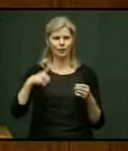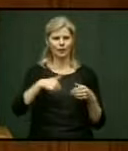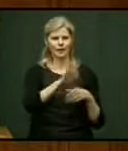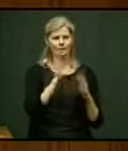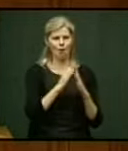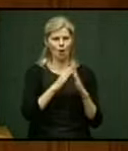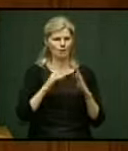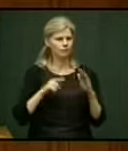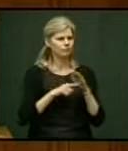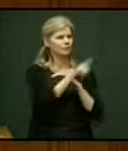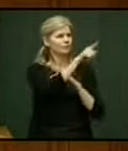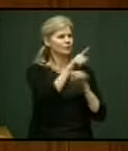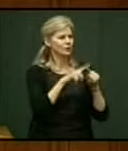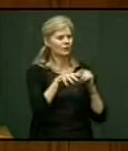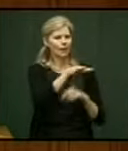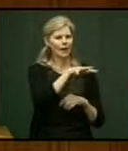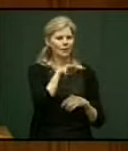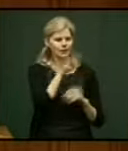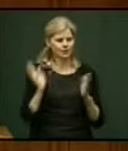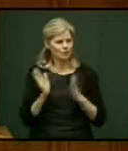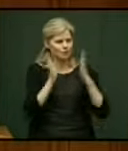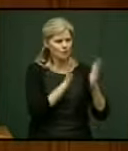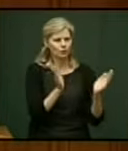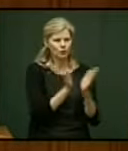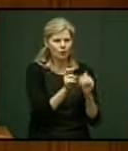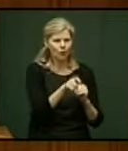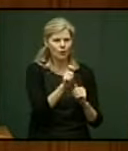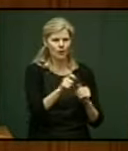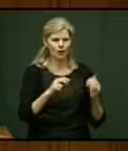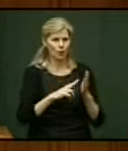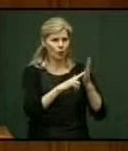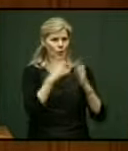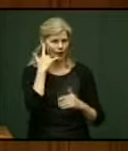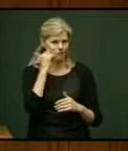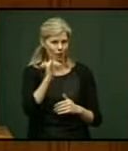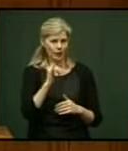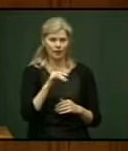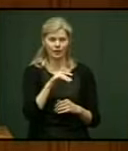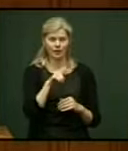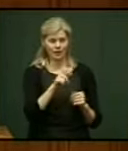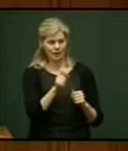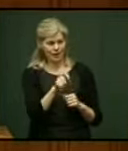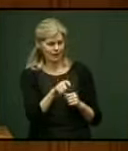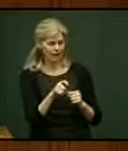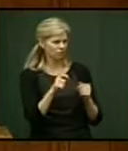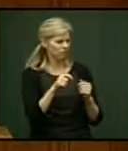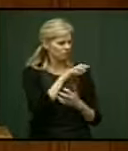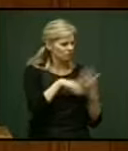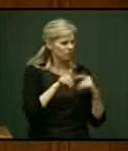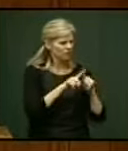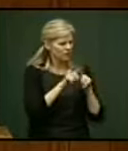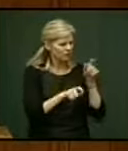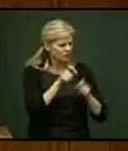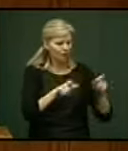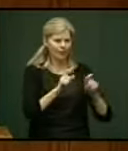in the mountains in Northern California, where I lived and worked with people from all different backgrounds. We lived week to week on the minimum